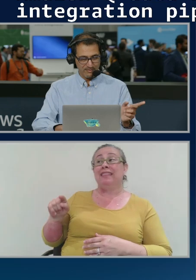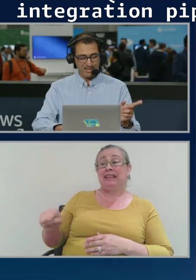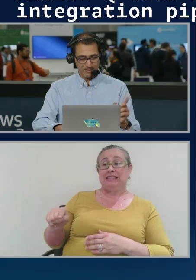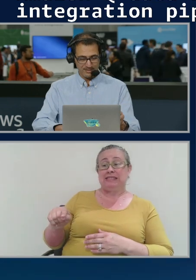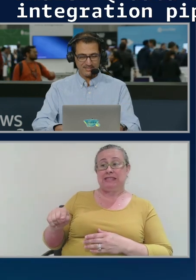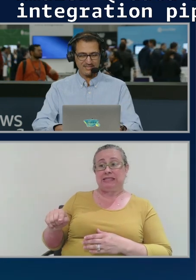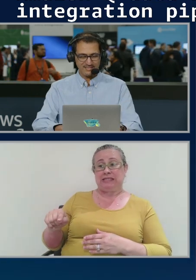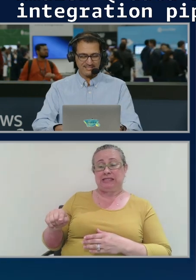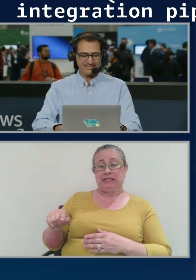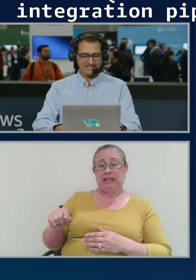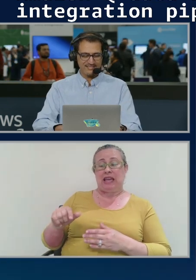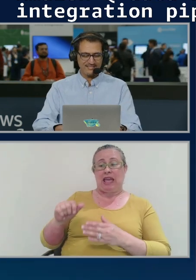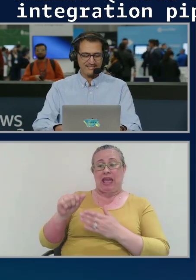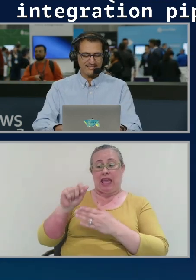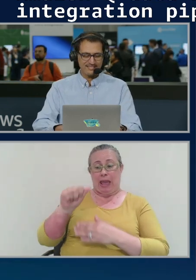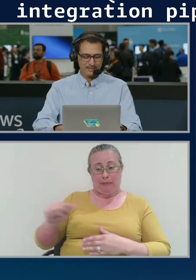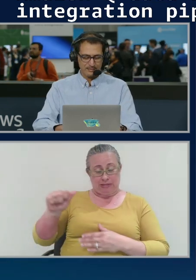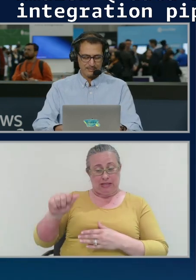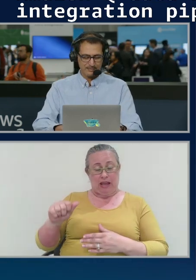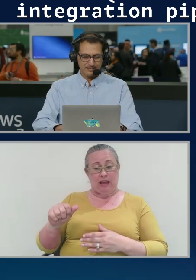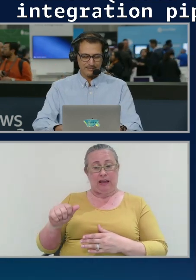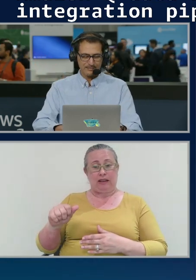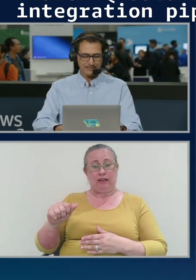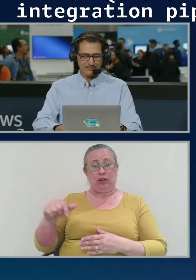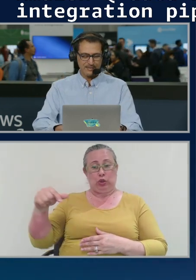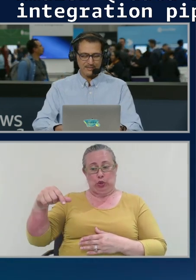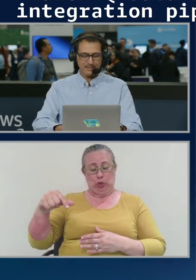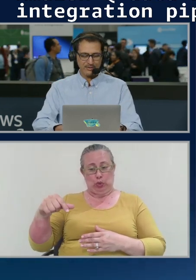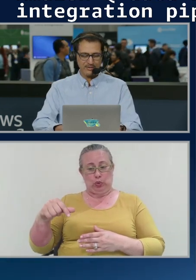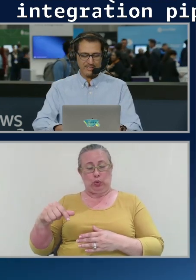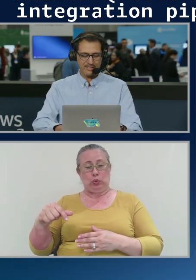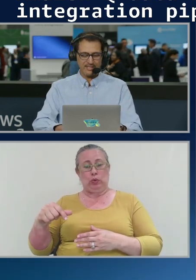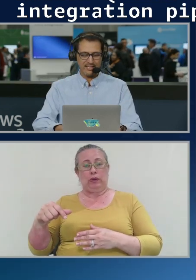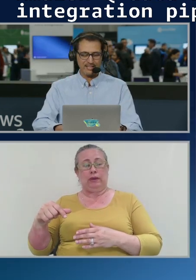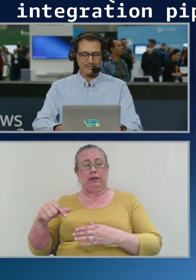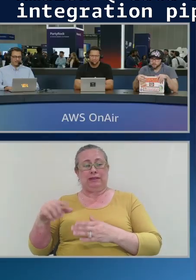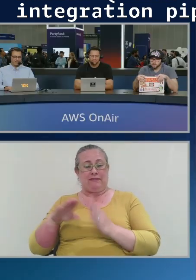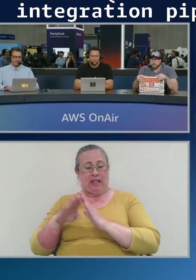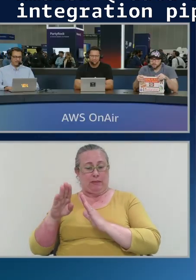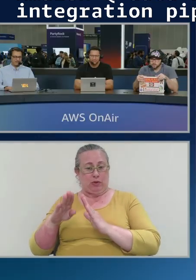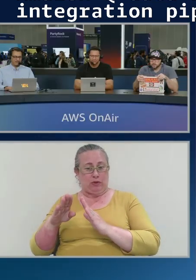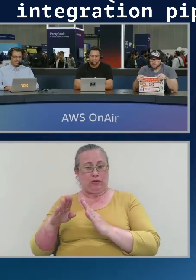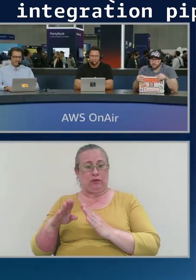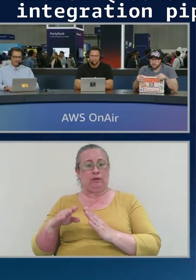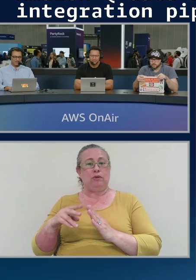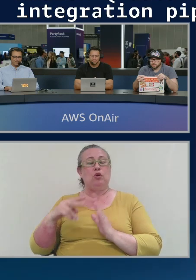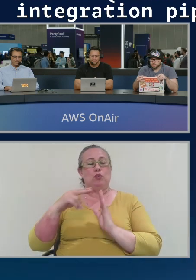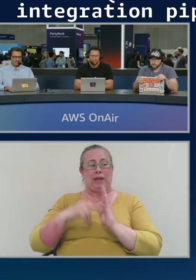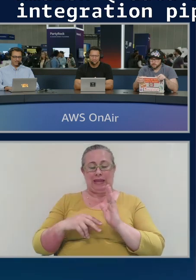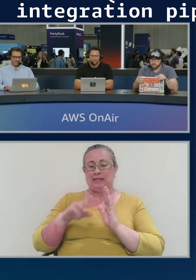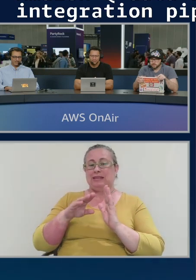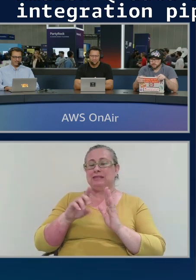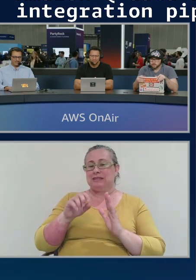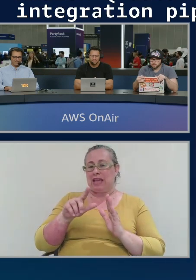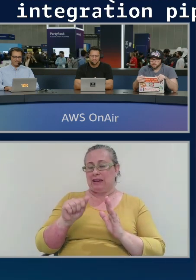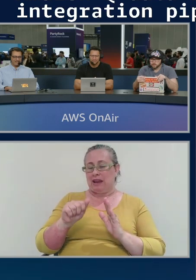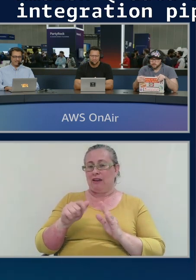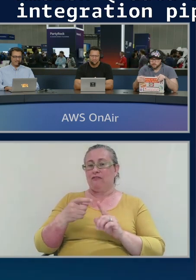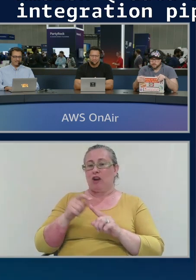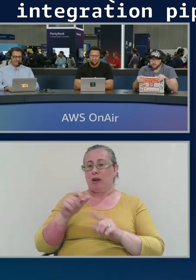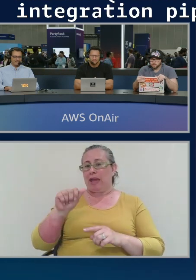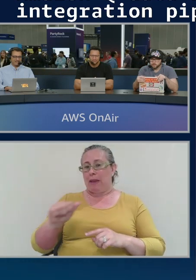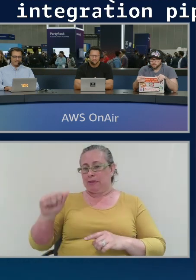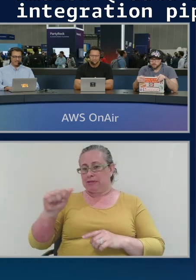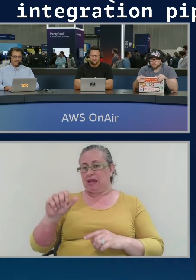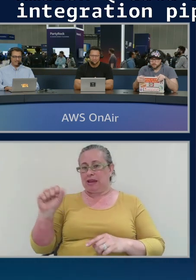Q and it's developers just using the data integration with Glue. Yes. to read data from Amazon S3,